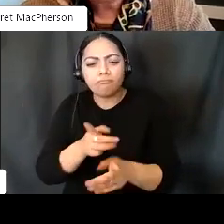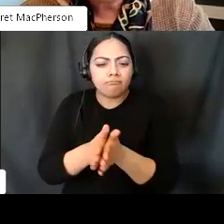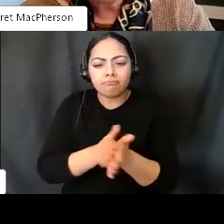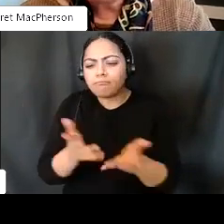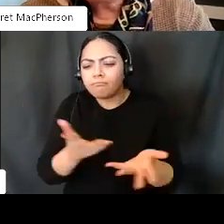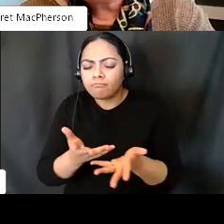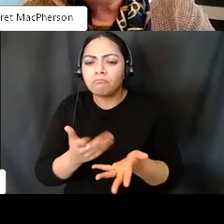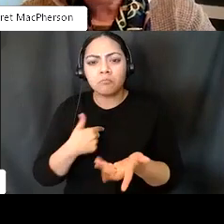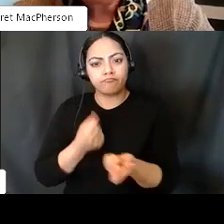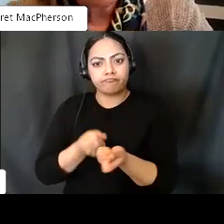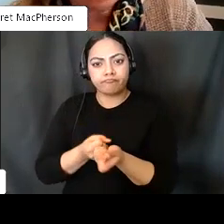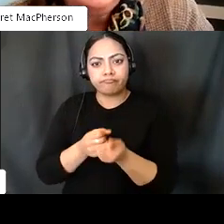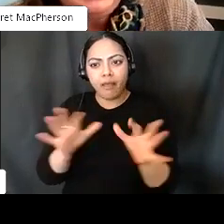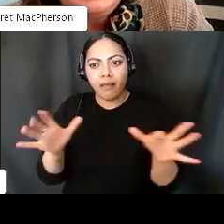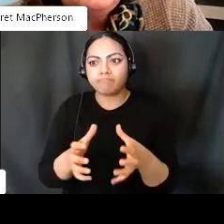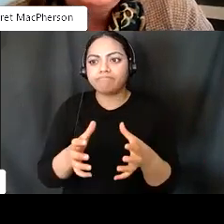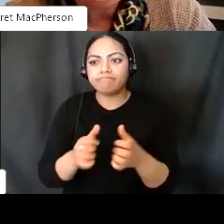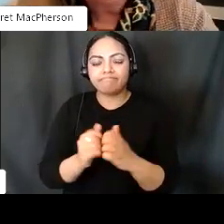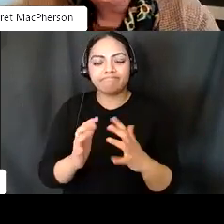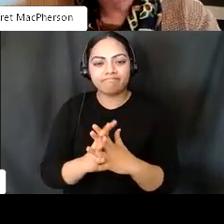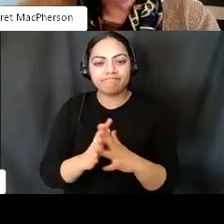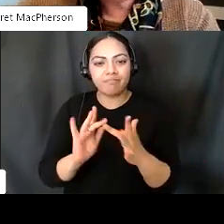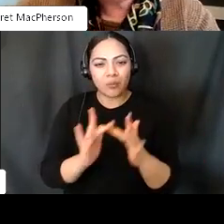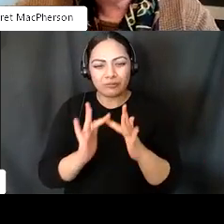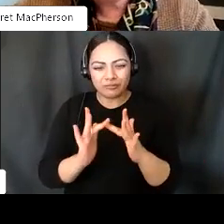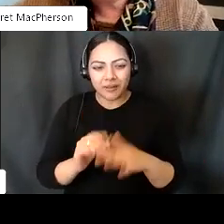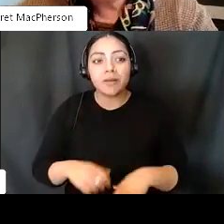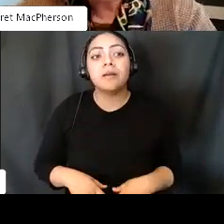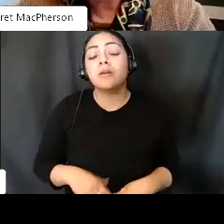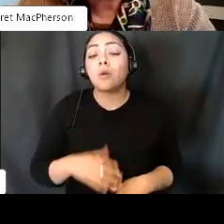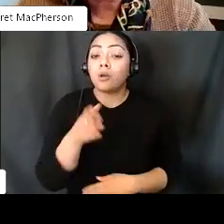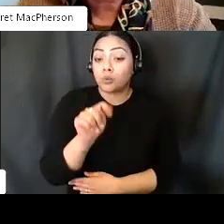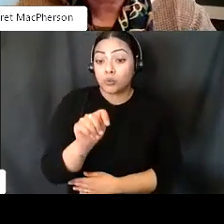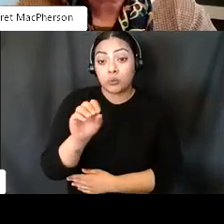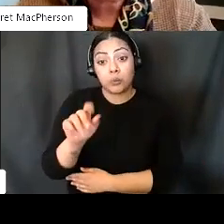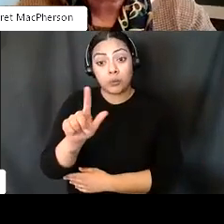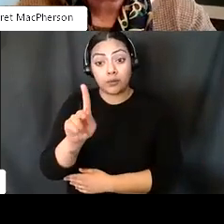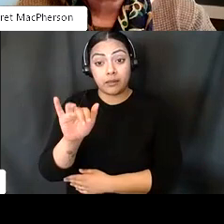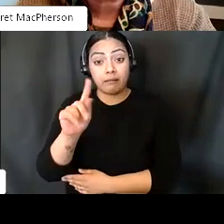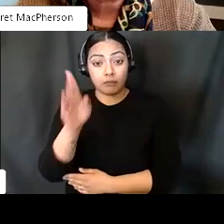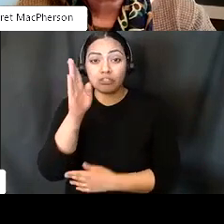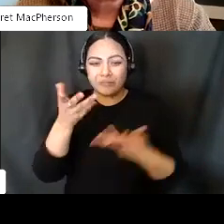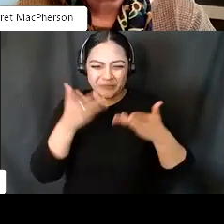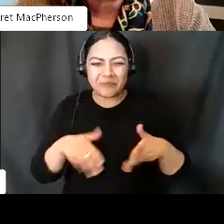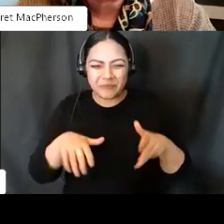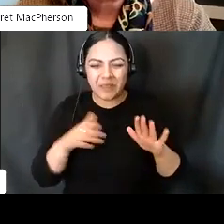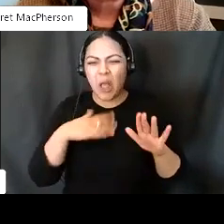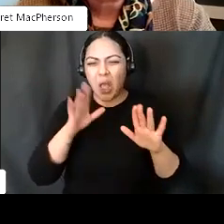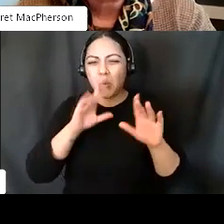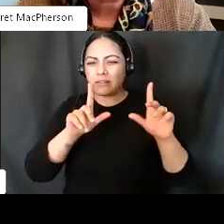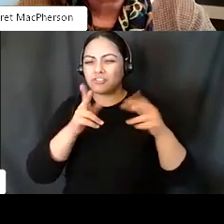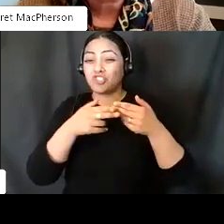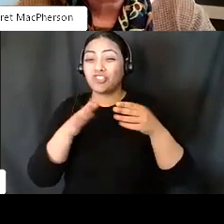That's the end of the presentation with respect to the toolkit. So I'm going to stop sharing